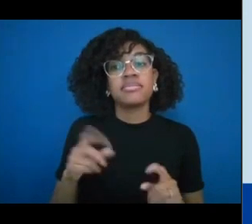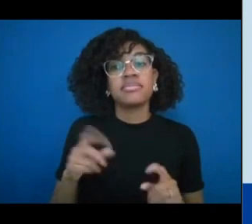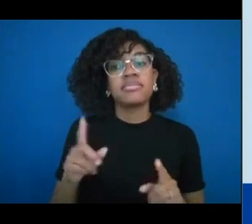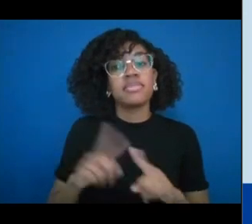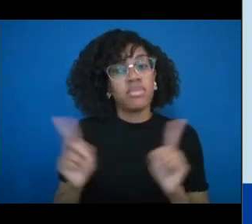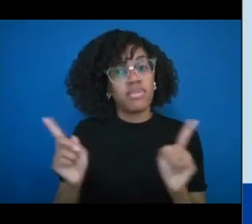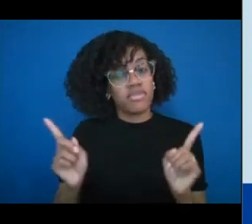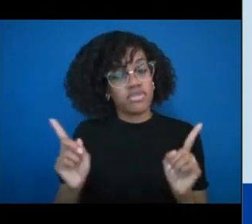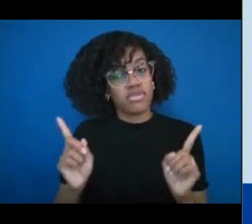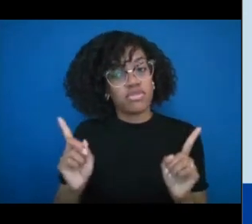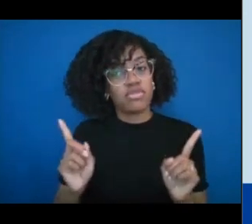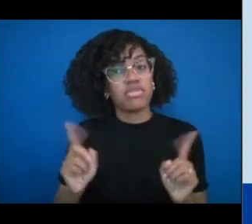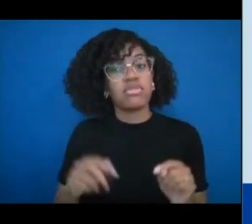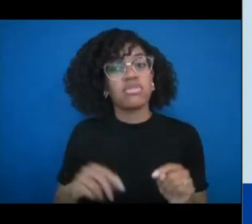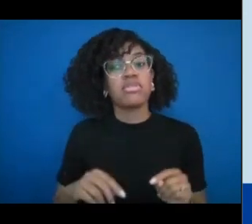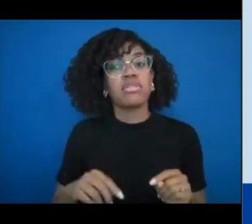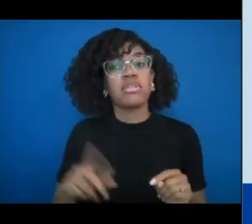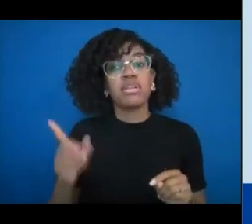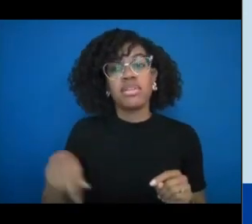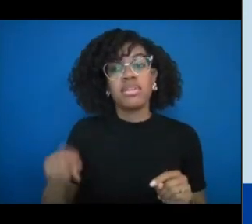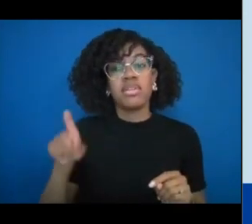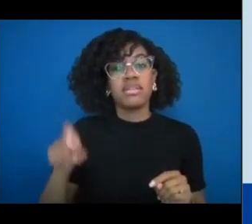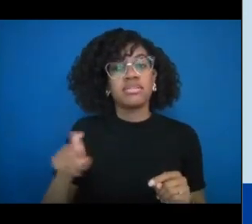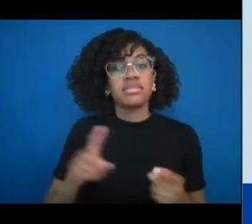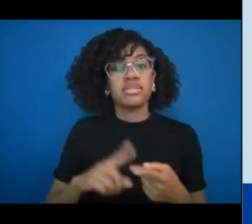however, they need to